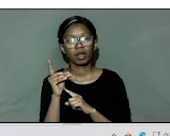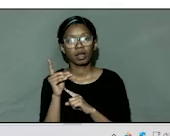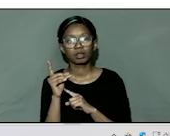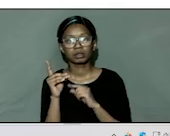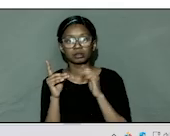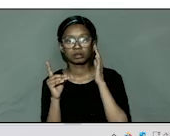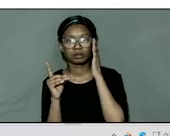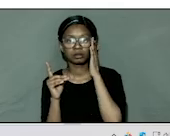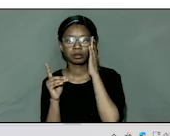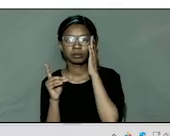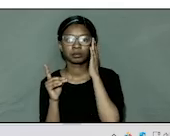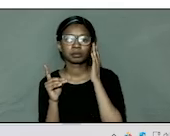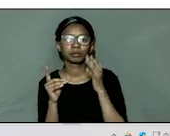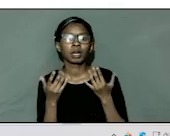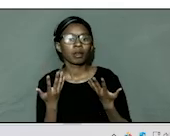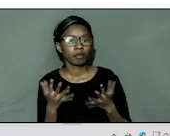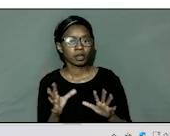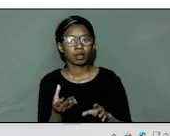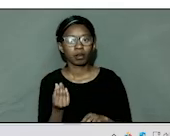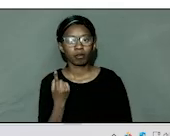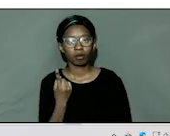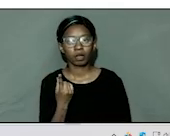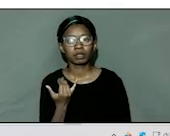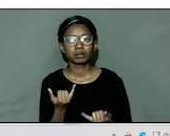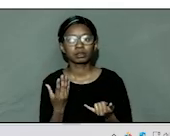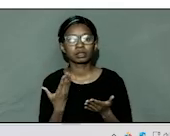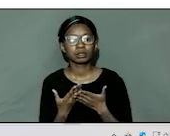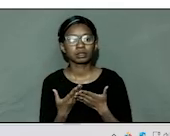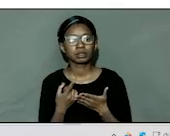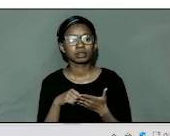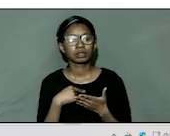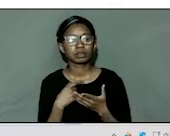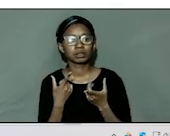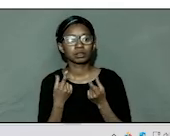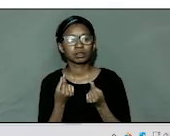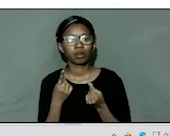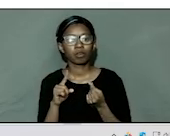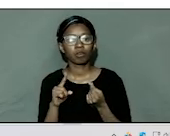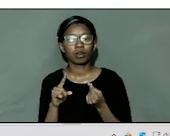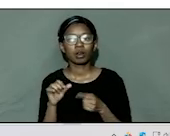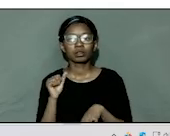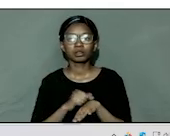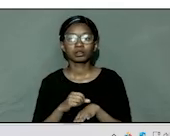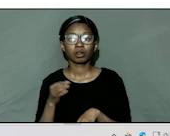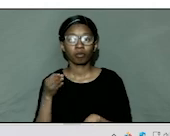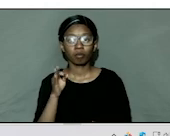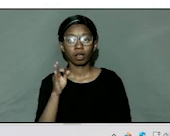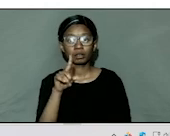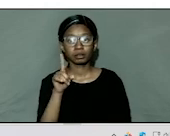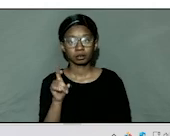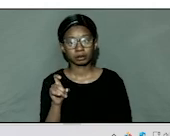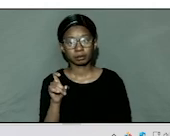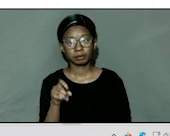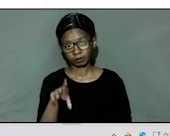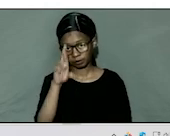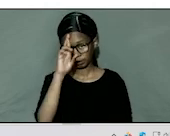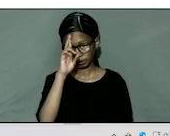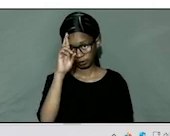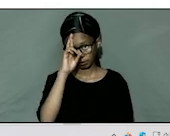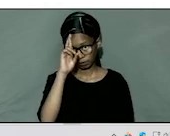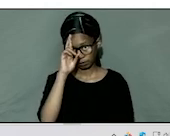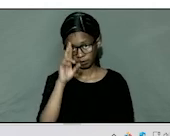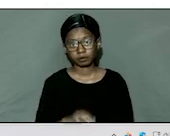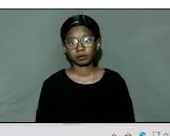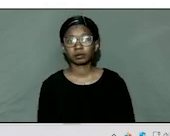So we have the one now. Can we do it for the stoneflies? Remember, we